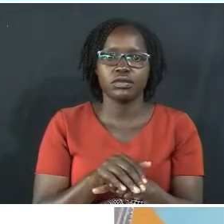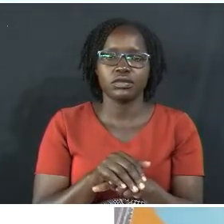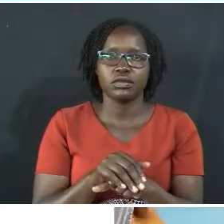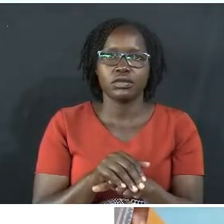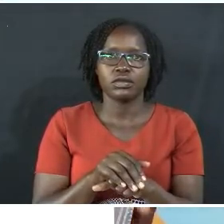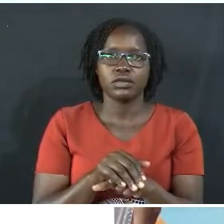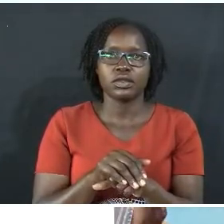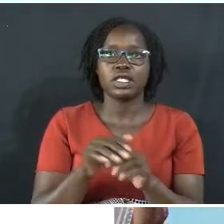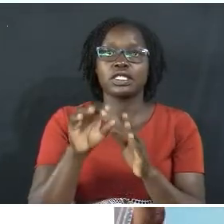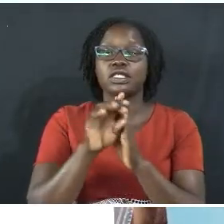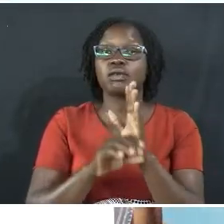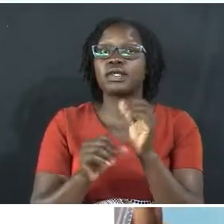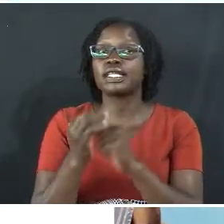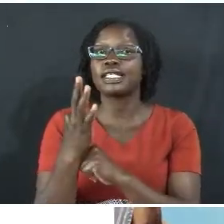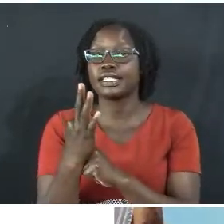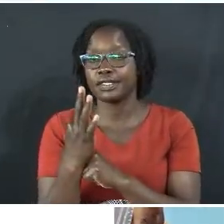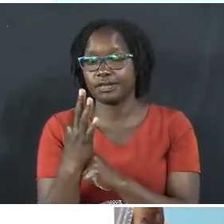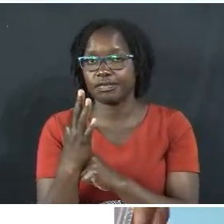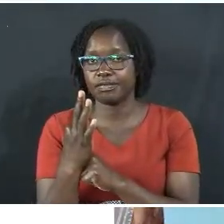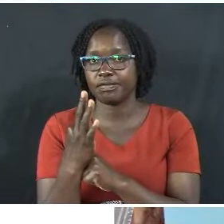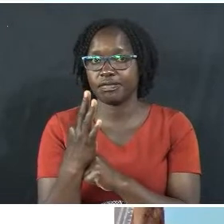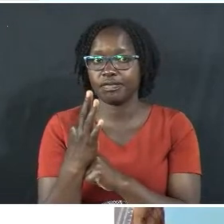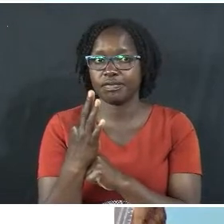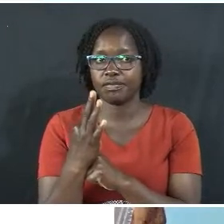In chapter 13